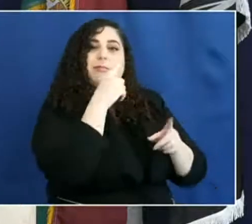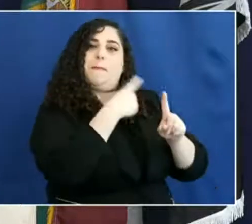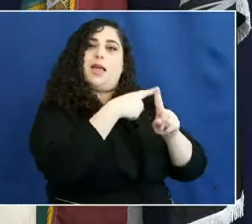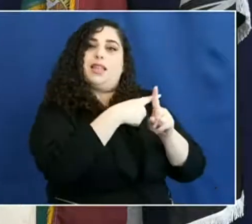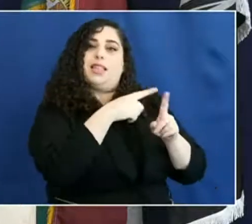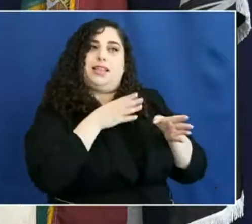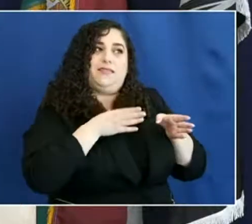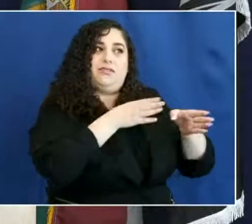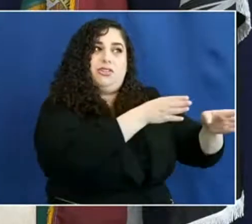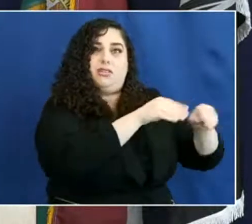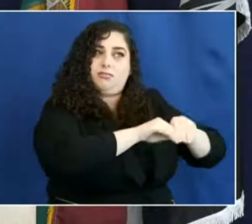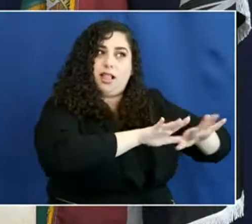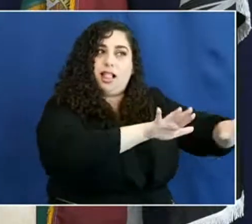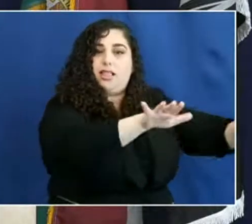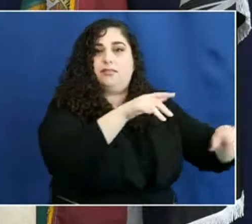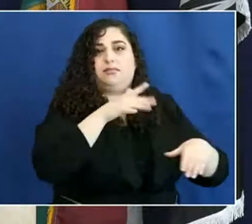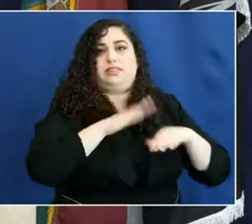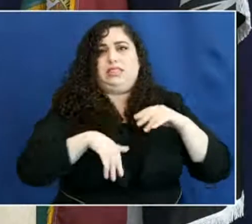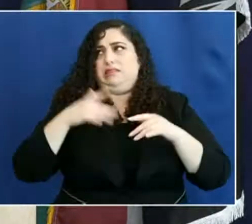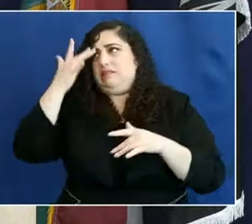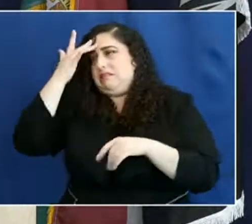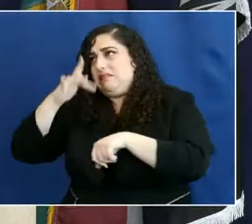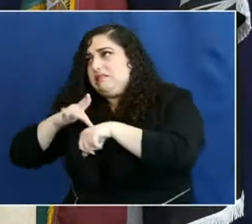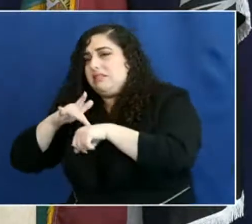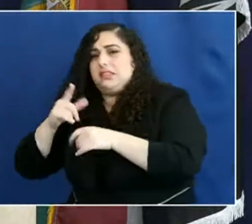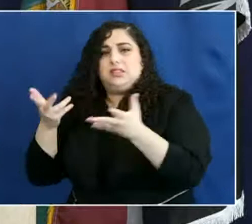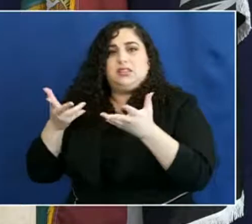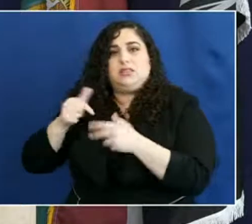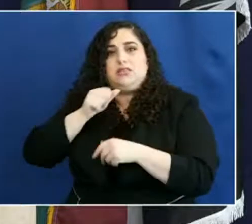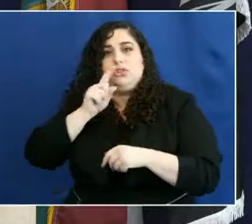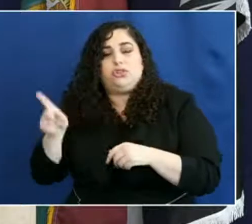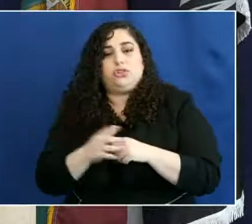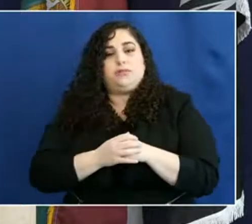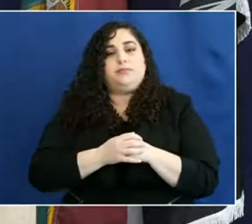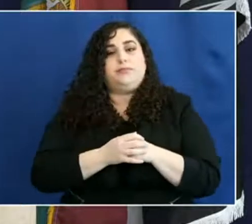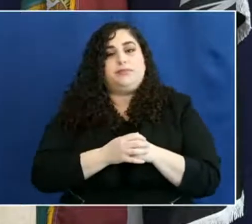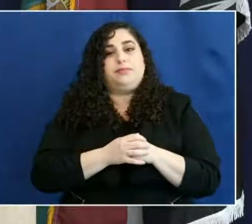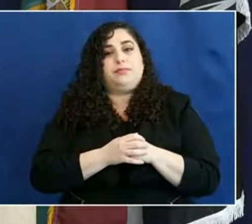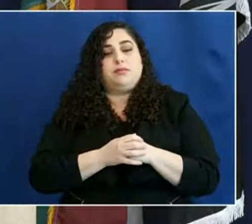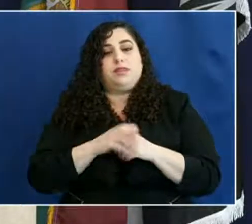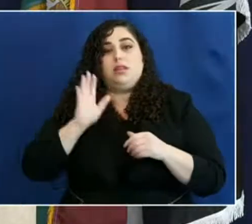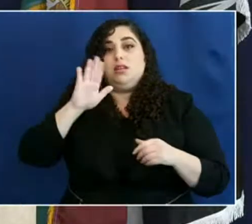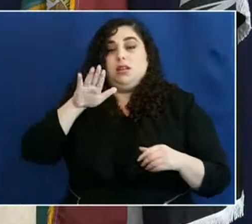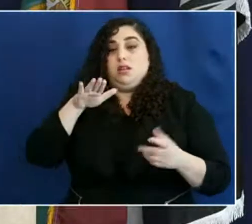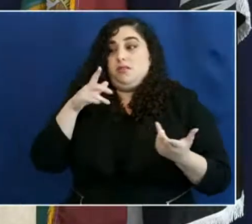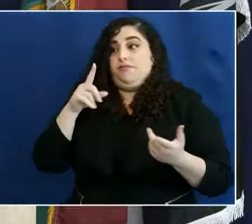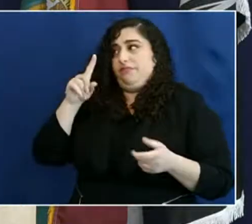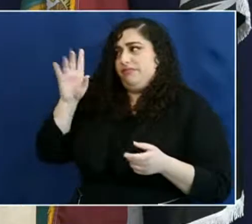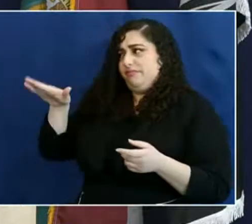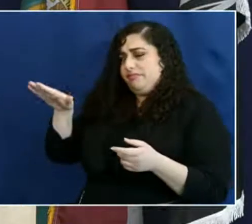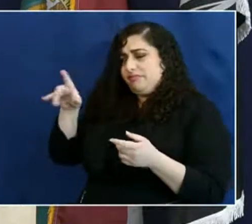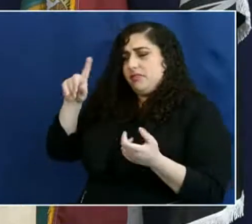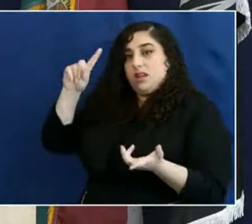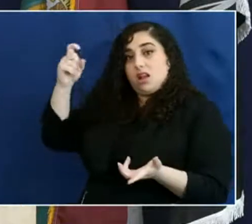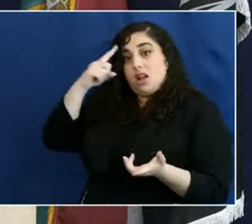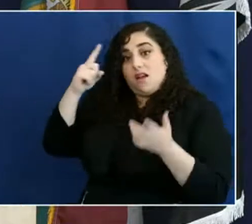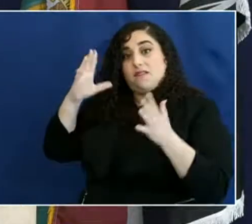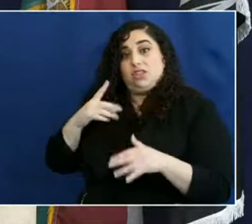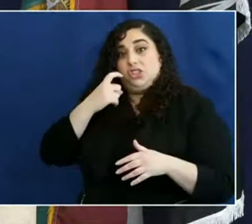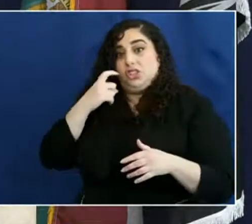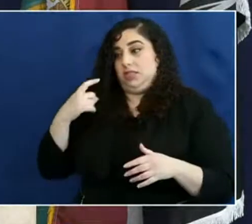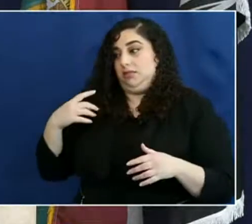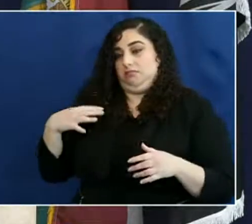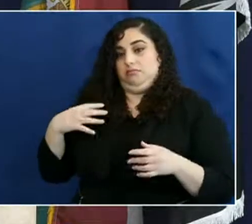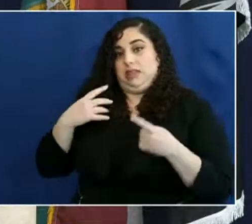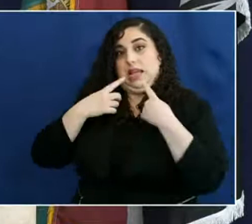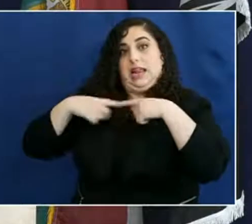vaccine. And then just one quick one on supply. I know the governor, when he made this announcement in terms of expanding the eligibility, he said that he was assured by drug